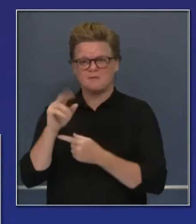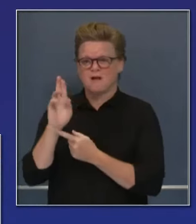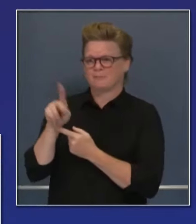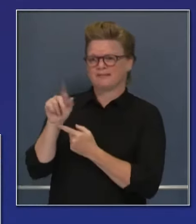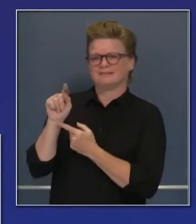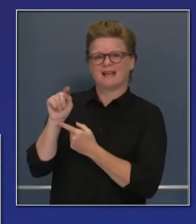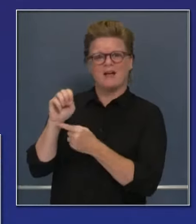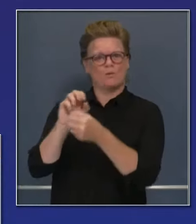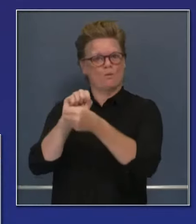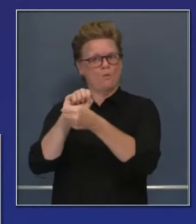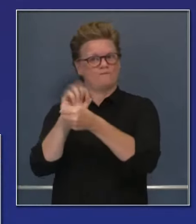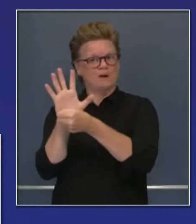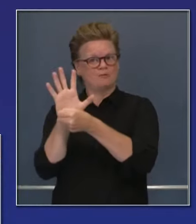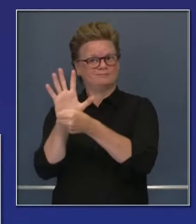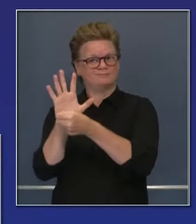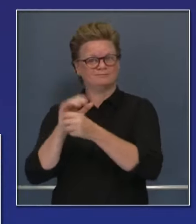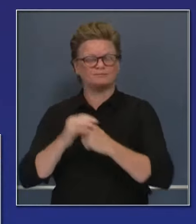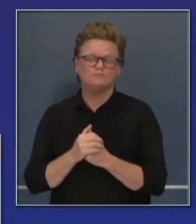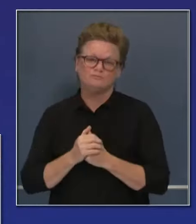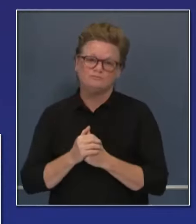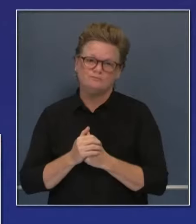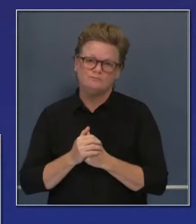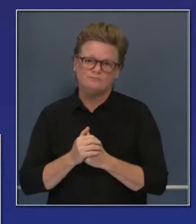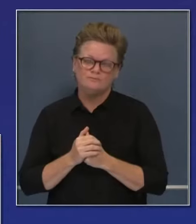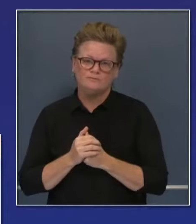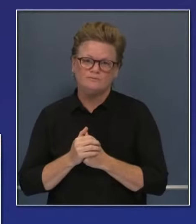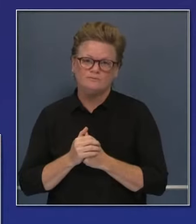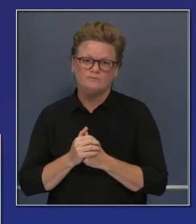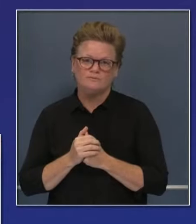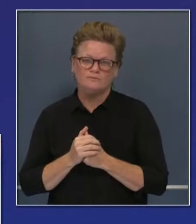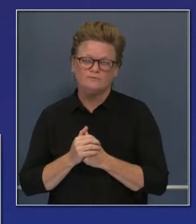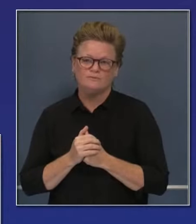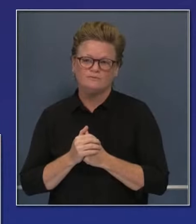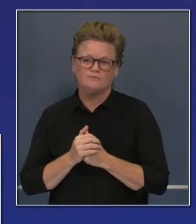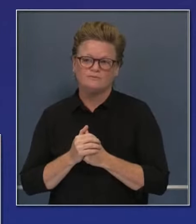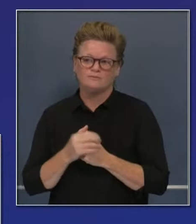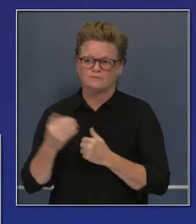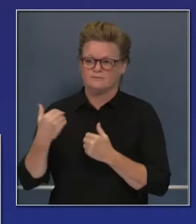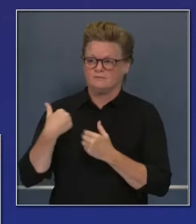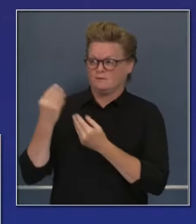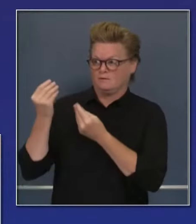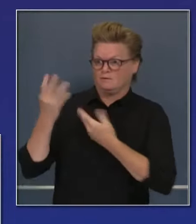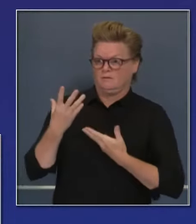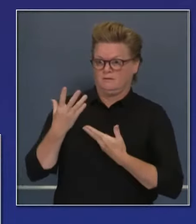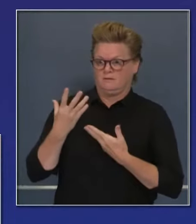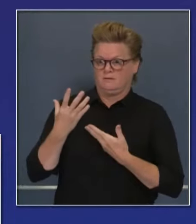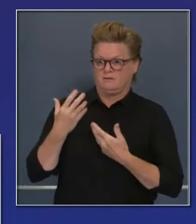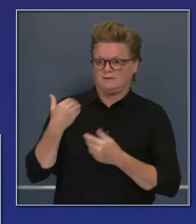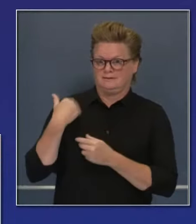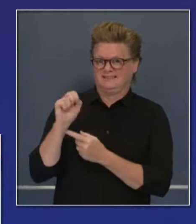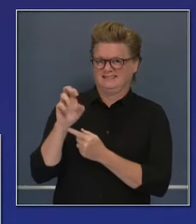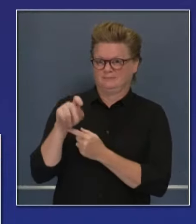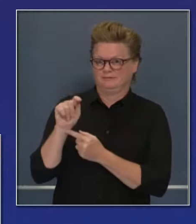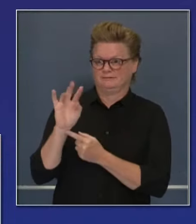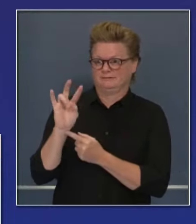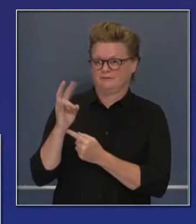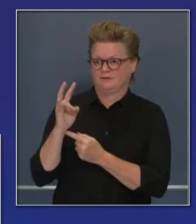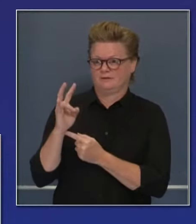COVID case numbers in the state of California. The last reporting period, September 7th, you'll see shy